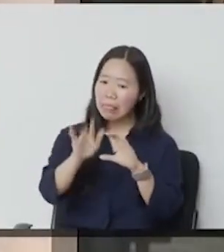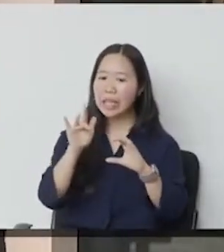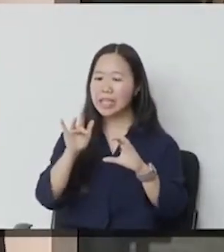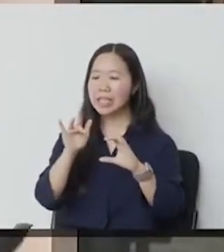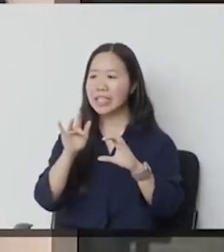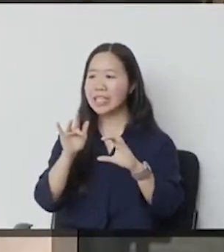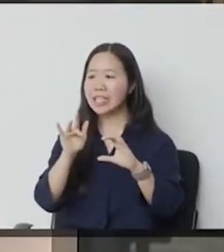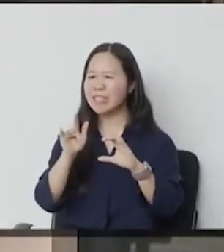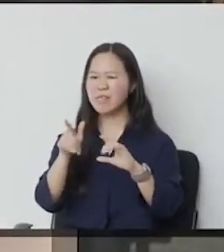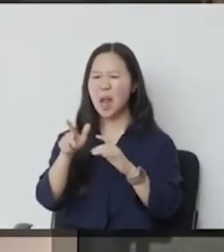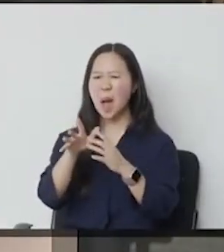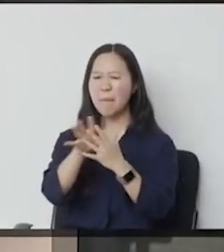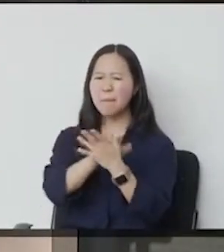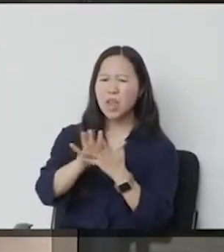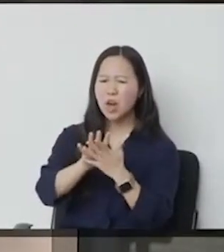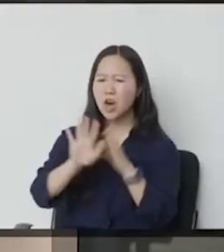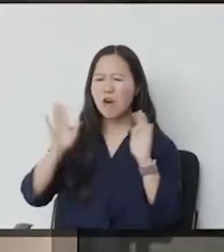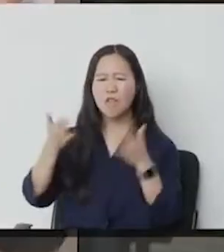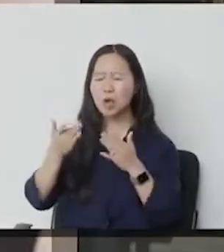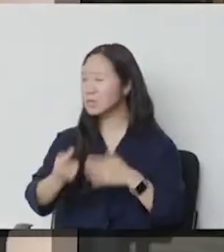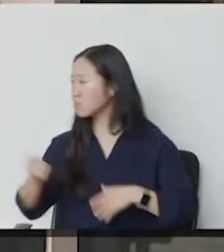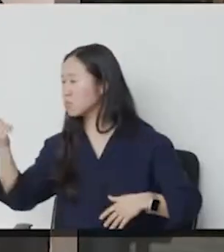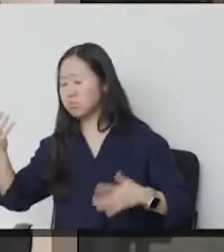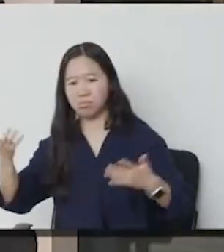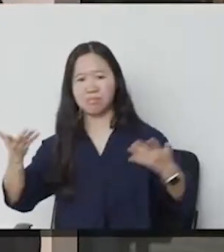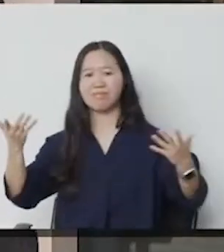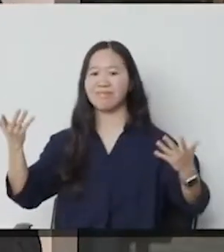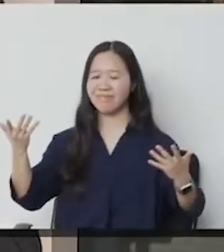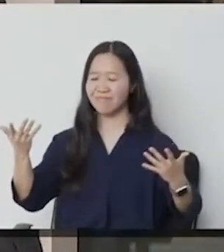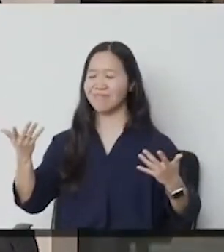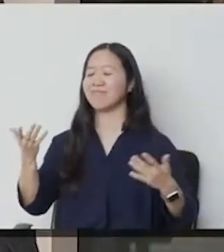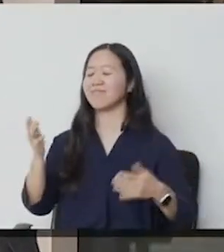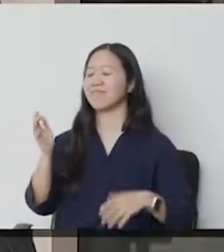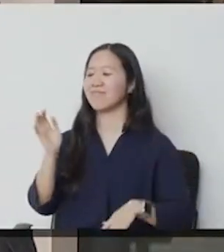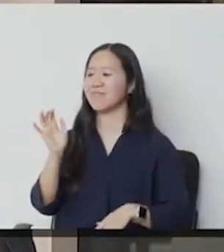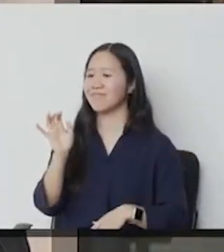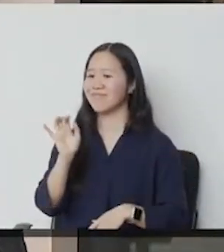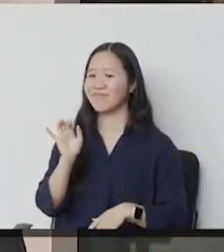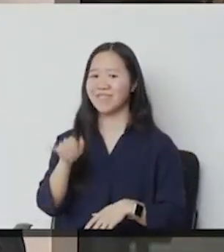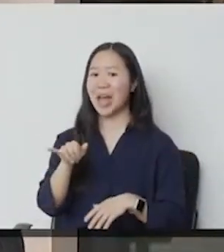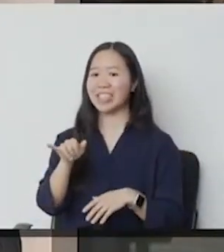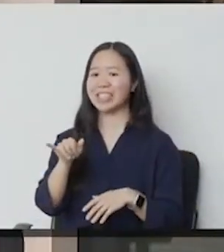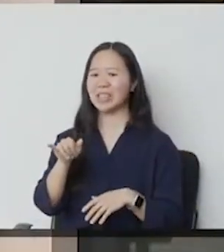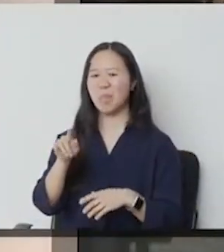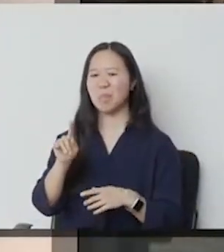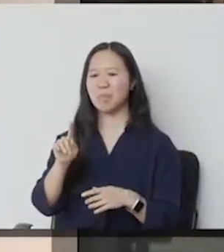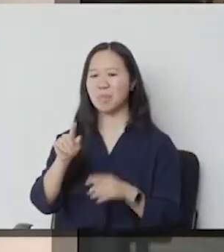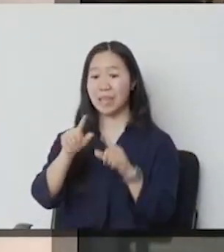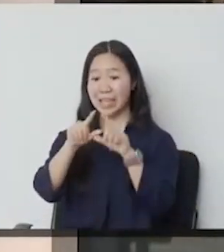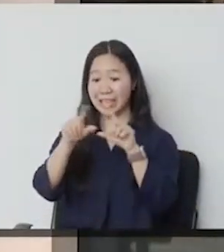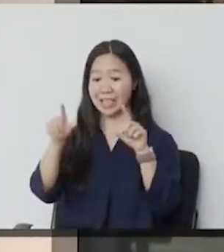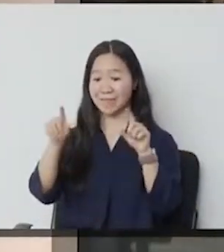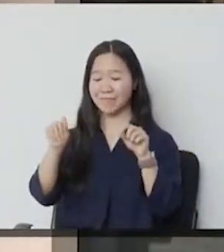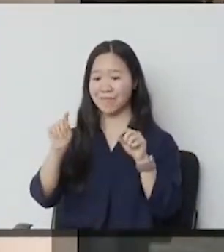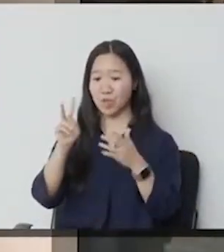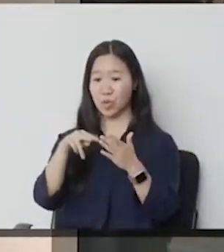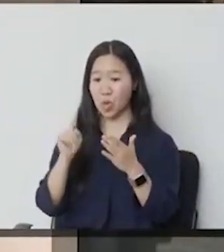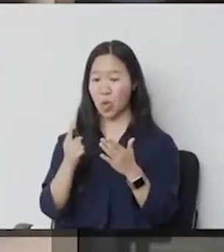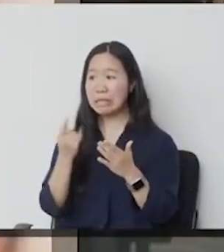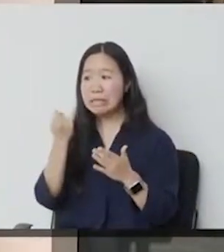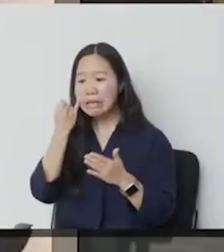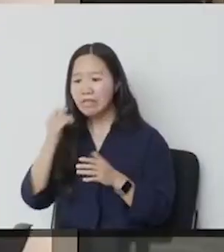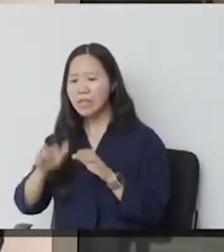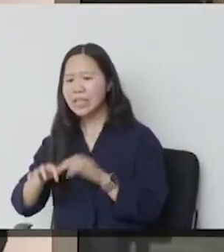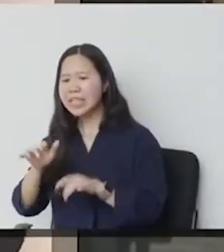fires, it calls the blur, the focus leaves the field. And so that makes the text box read-only, right? But if you're a keyboard user, guess what?